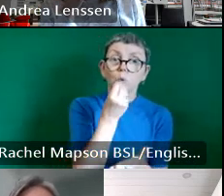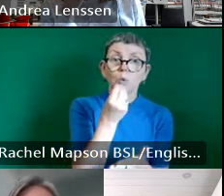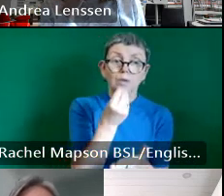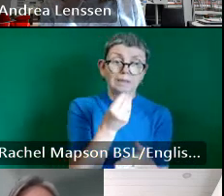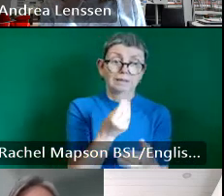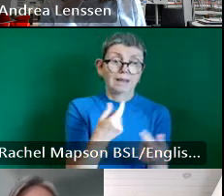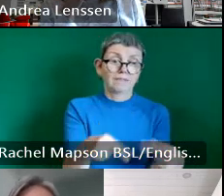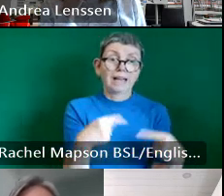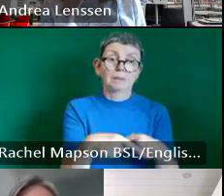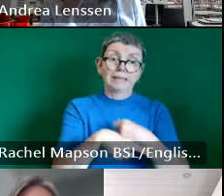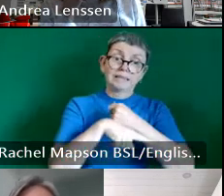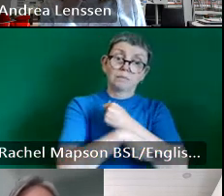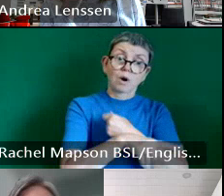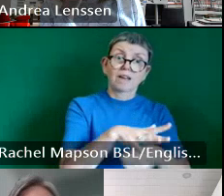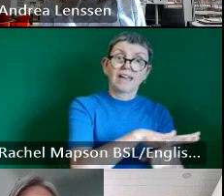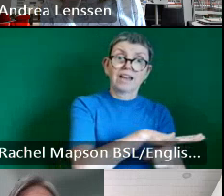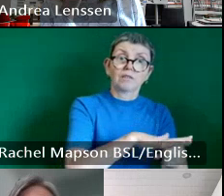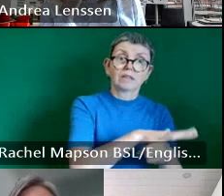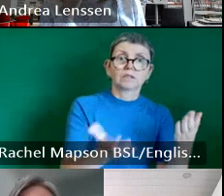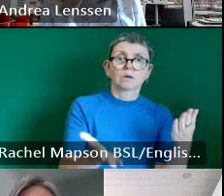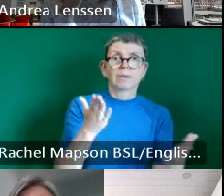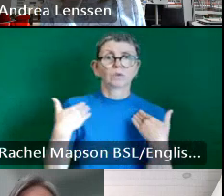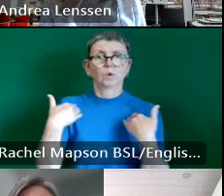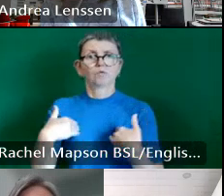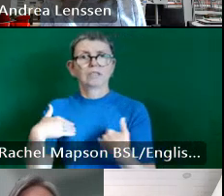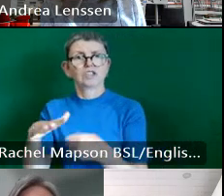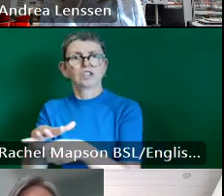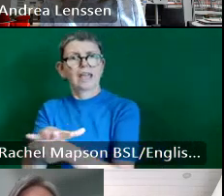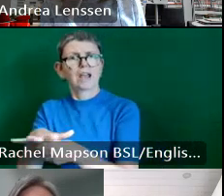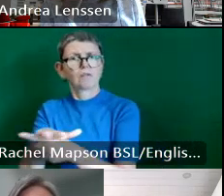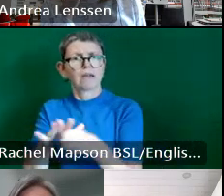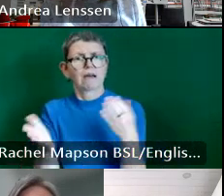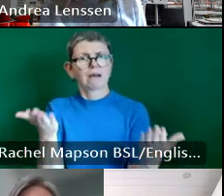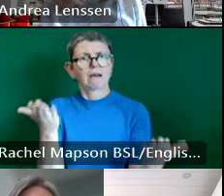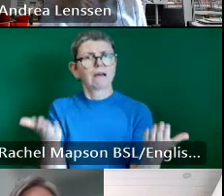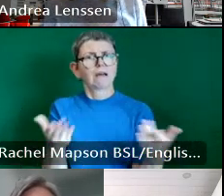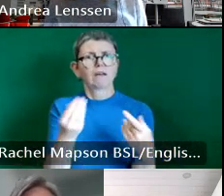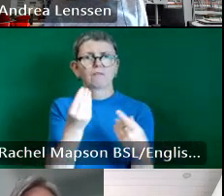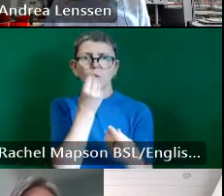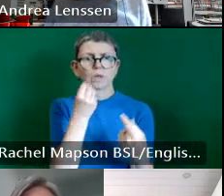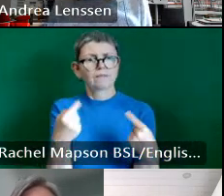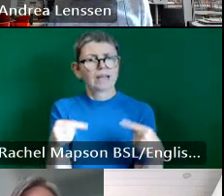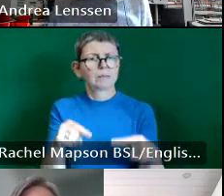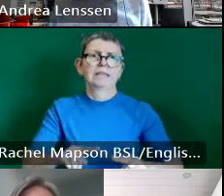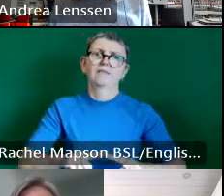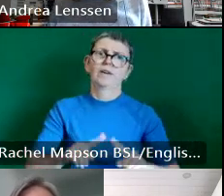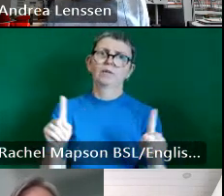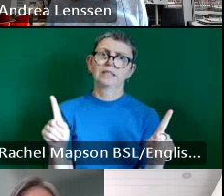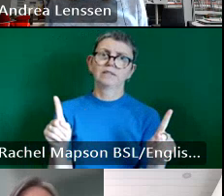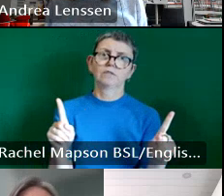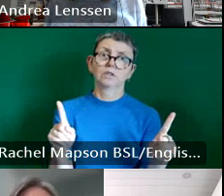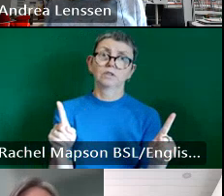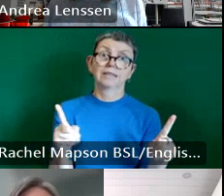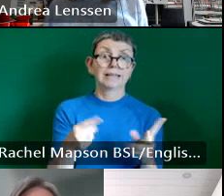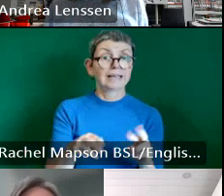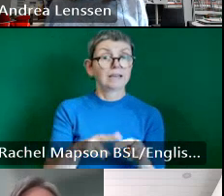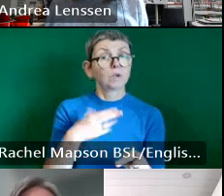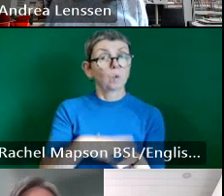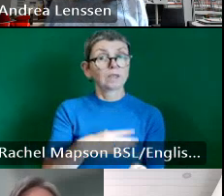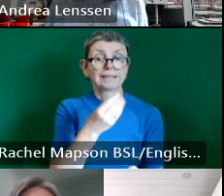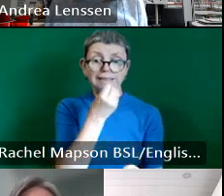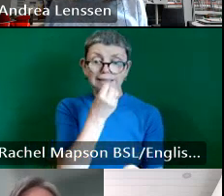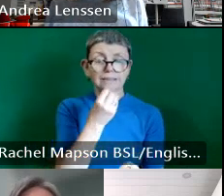versus the least deprived areas, it's vastly different. And we know that to live a healthy, balanced life, right, to eat the healthy fruits and